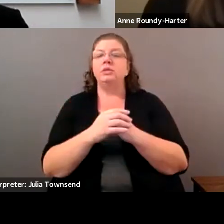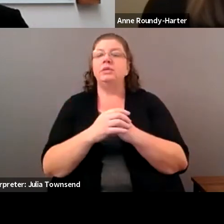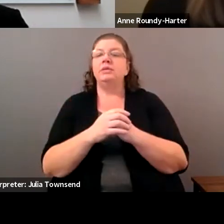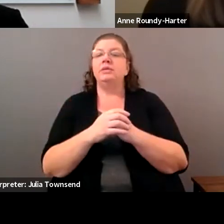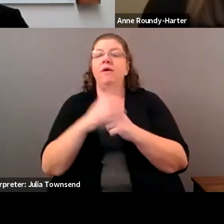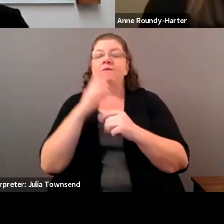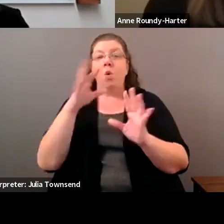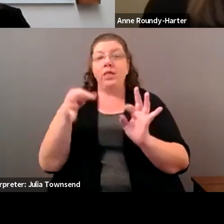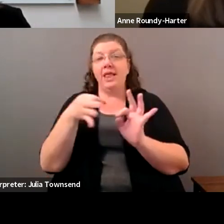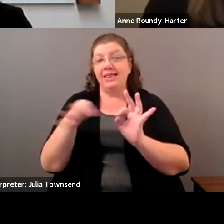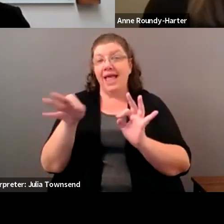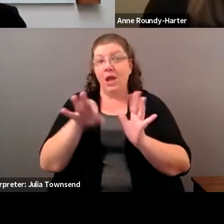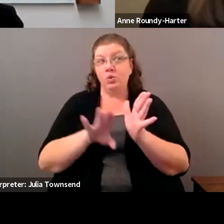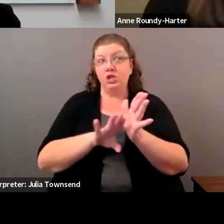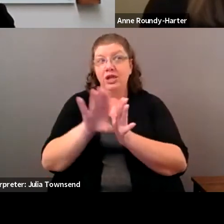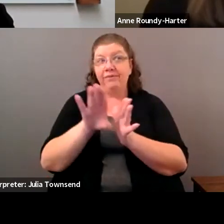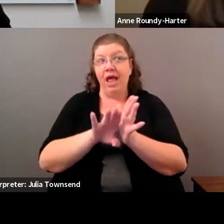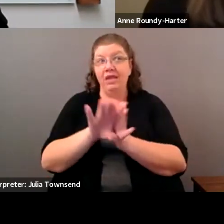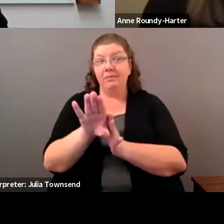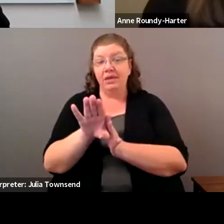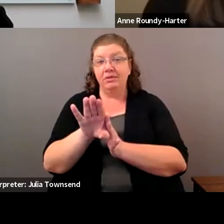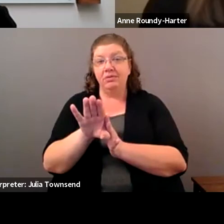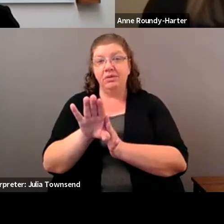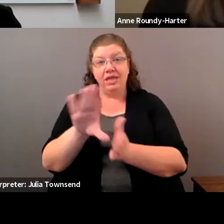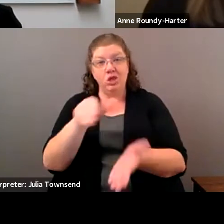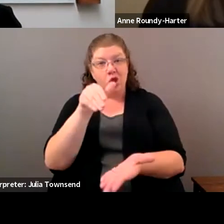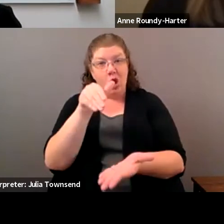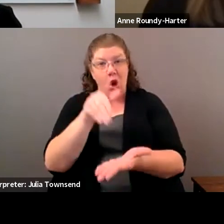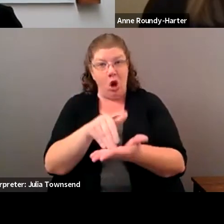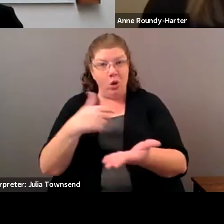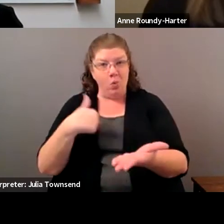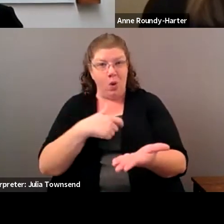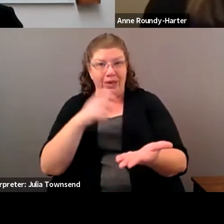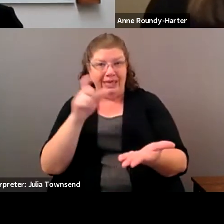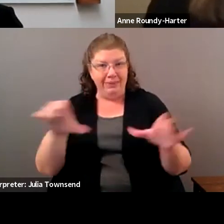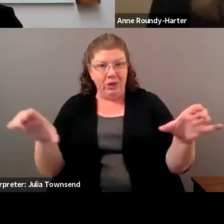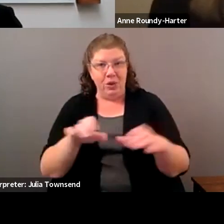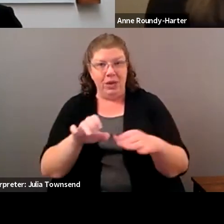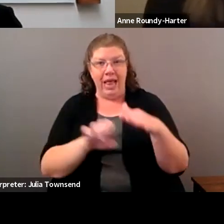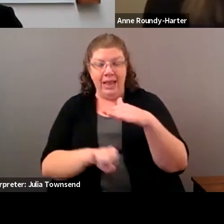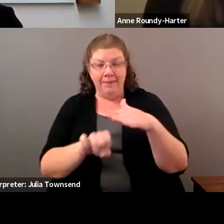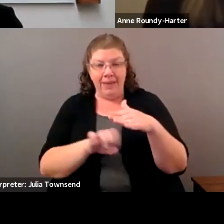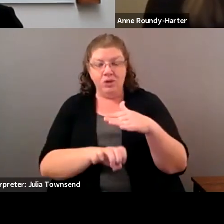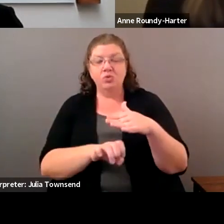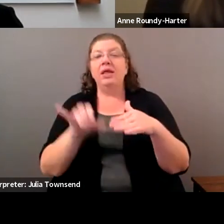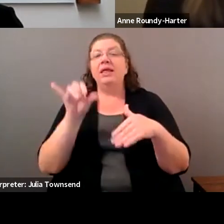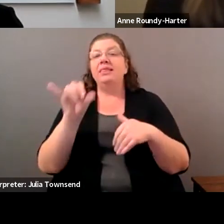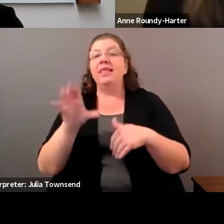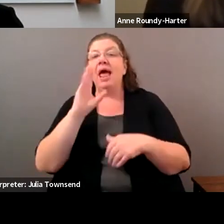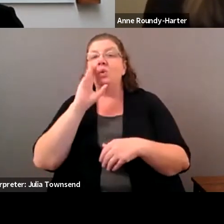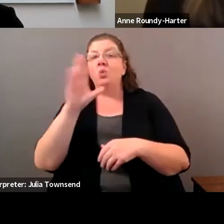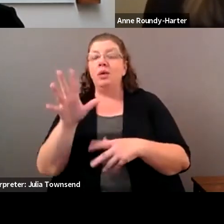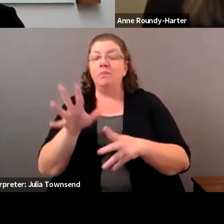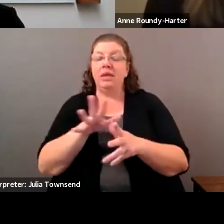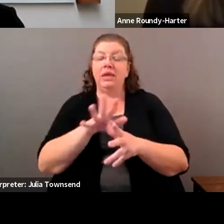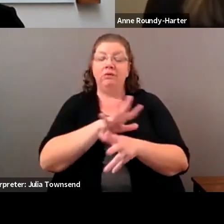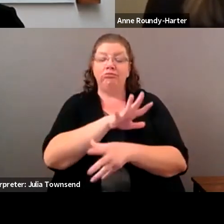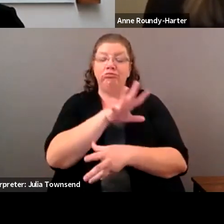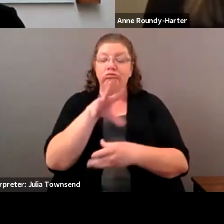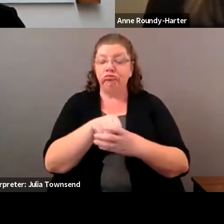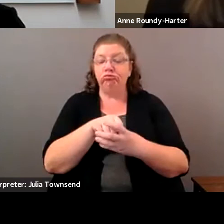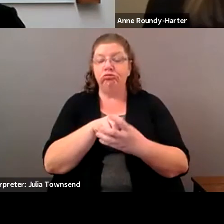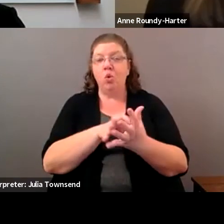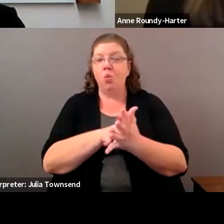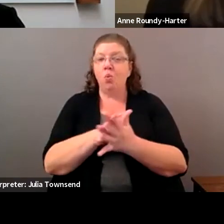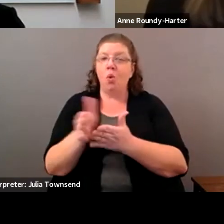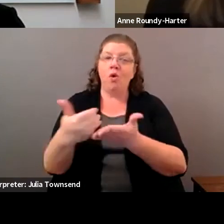language development, which is at the heart of what we need to be doing in elementary, that is going to be woven throughout with a special